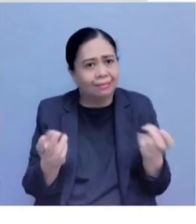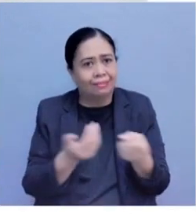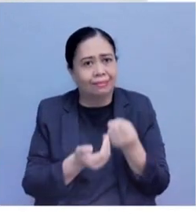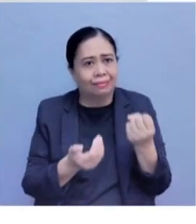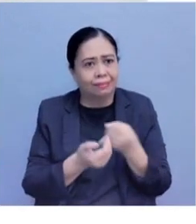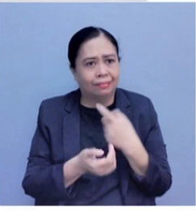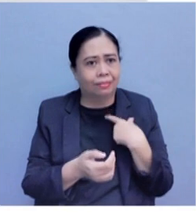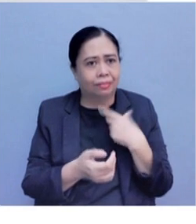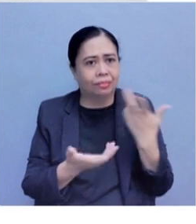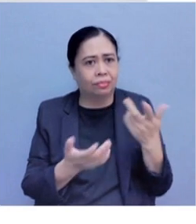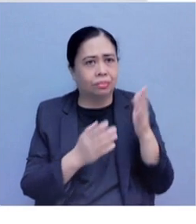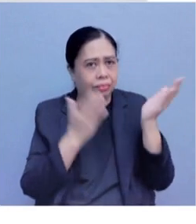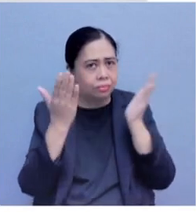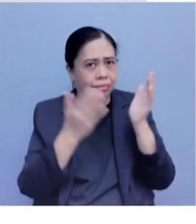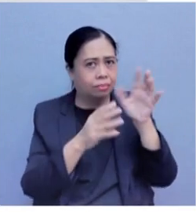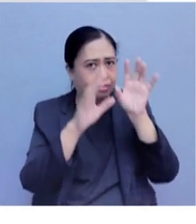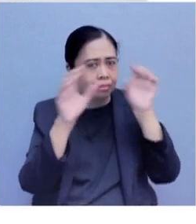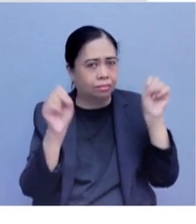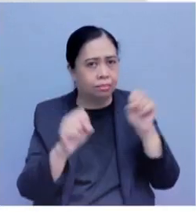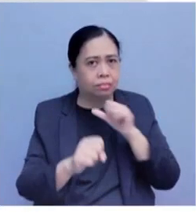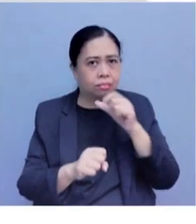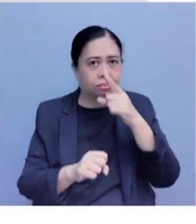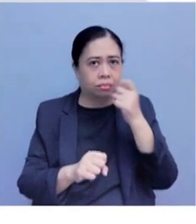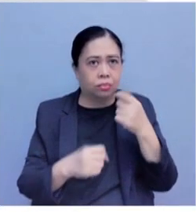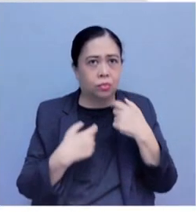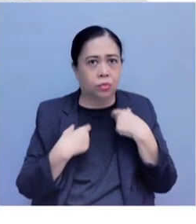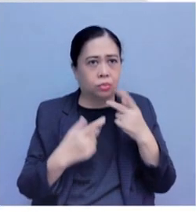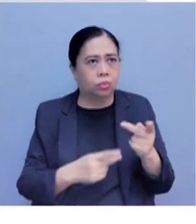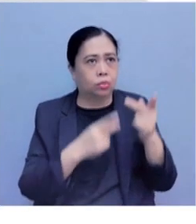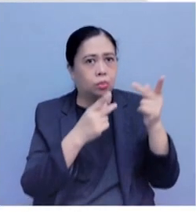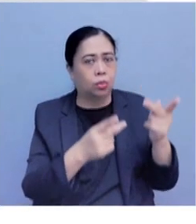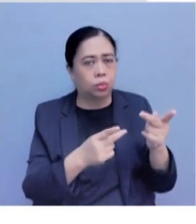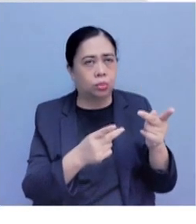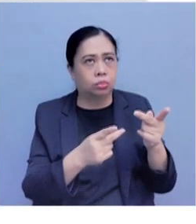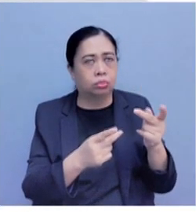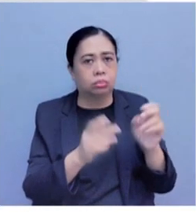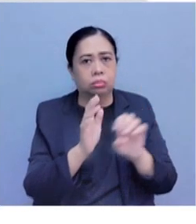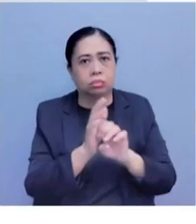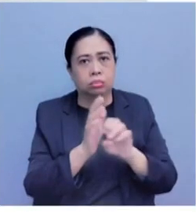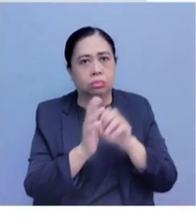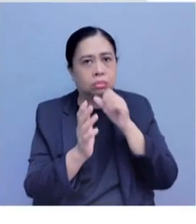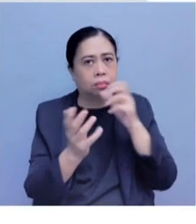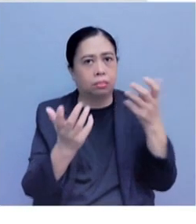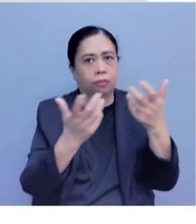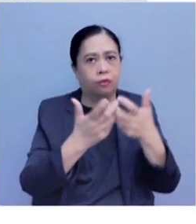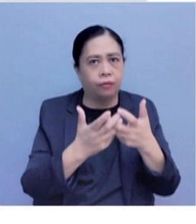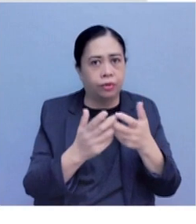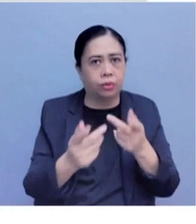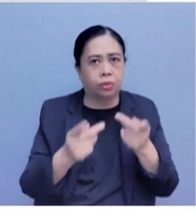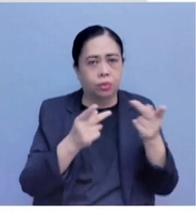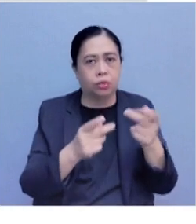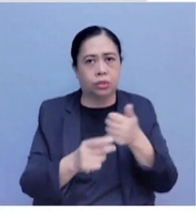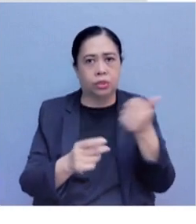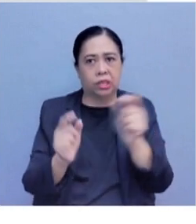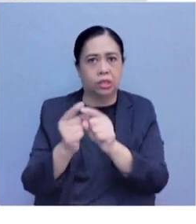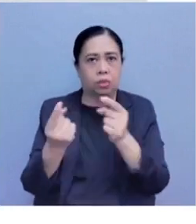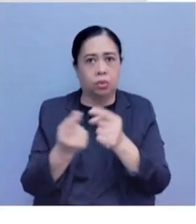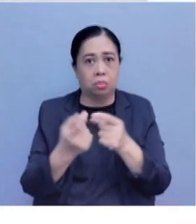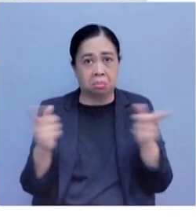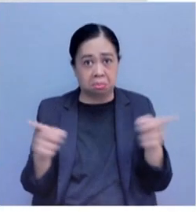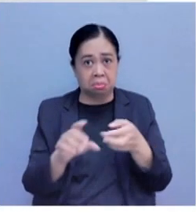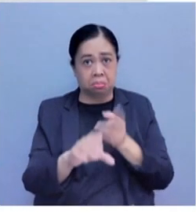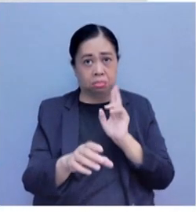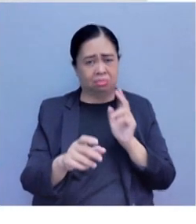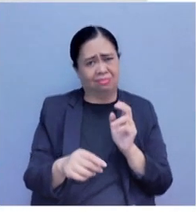for president. Hindi naman porque meron kang proposal na hindi ka angkop doon sa proposal ng ibang grupo, magre-resign ka na,